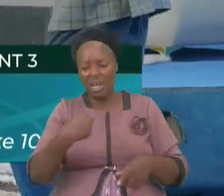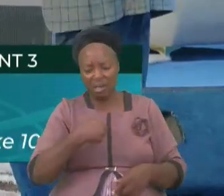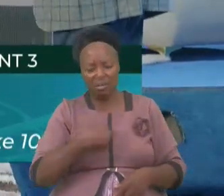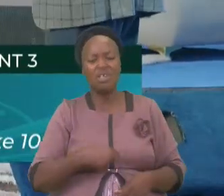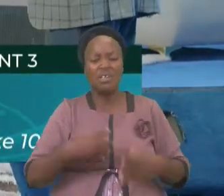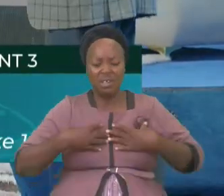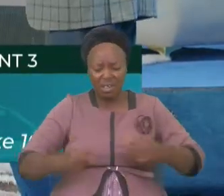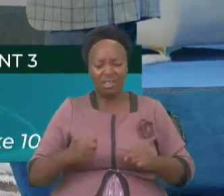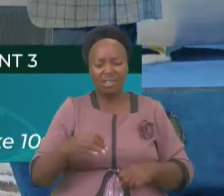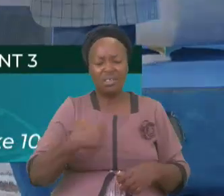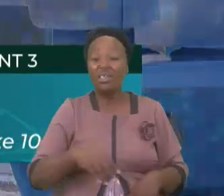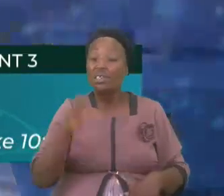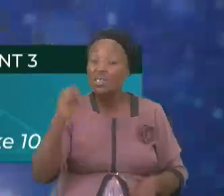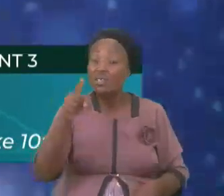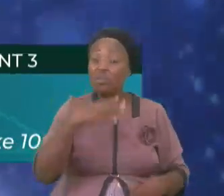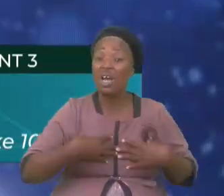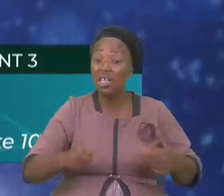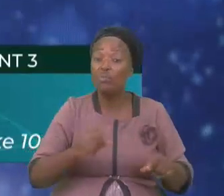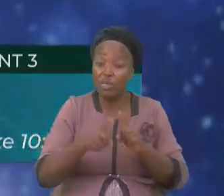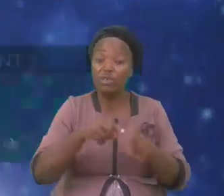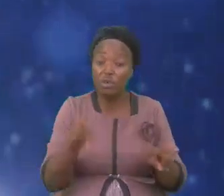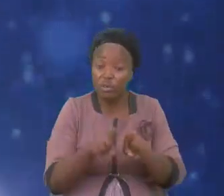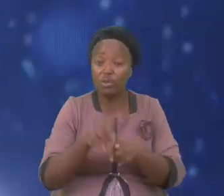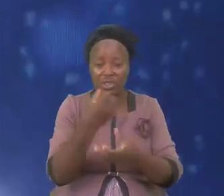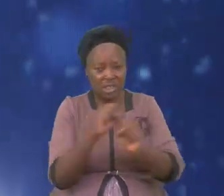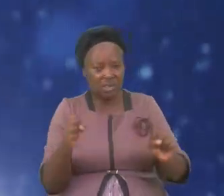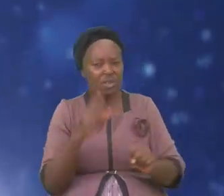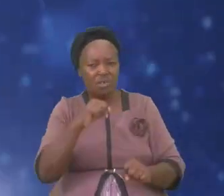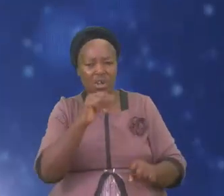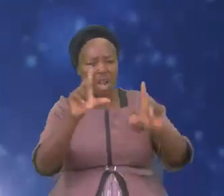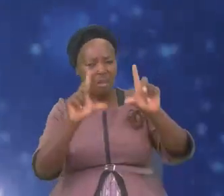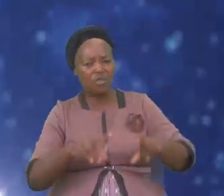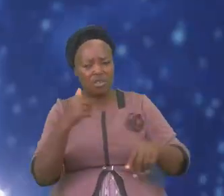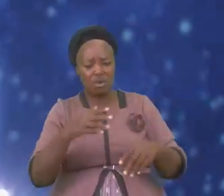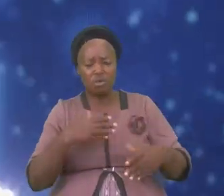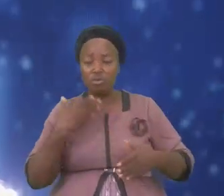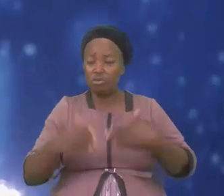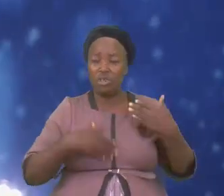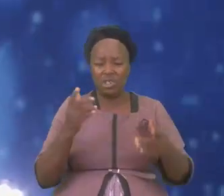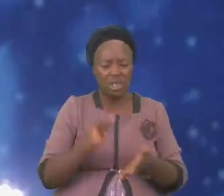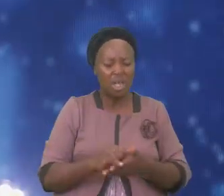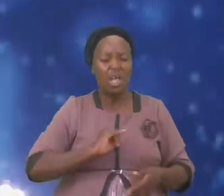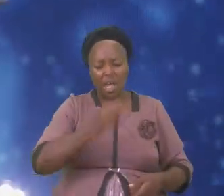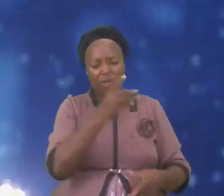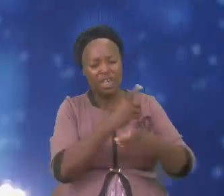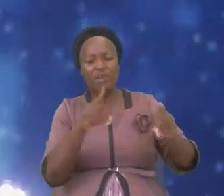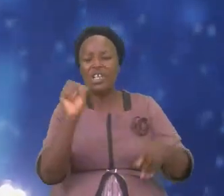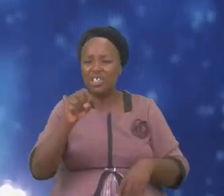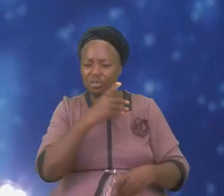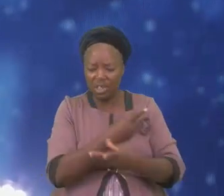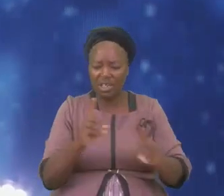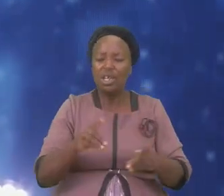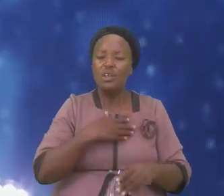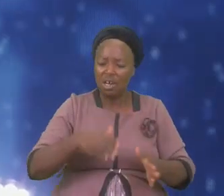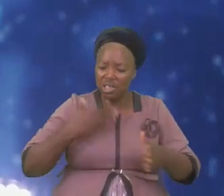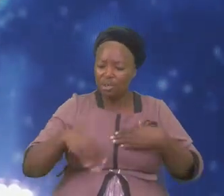your joy to, I am delivered. Yes, you rejoice because of that. But you are delivered and you are also